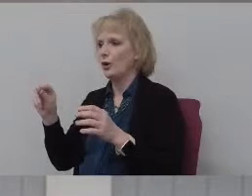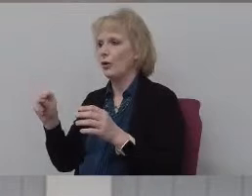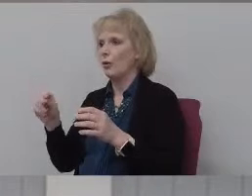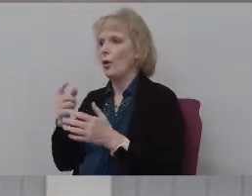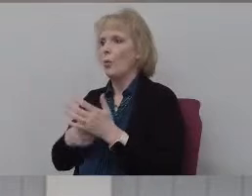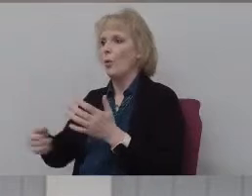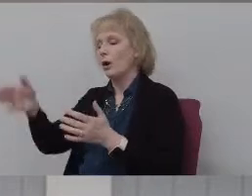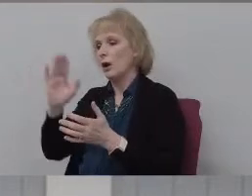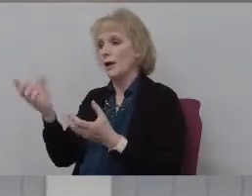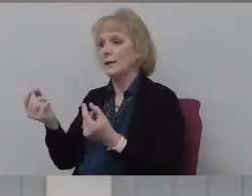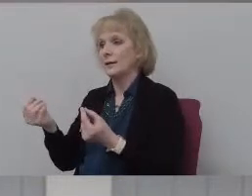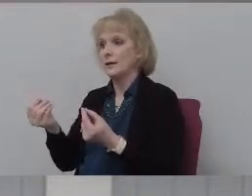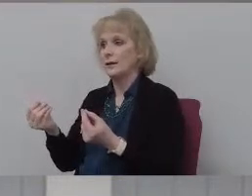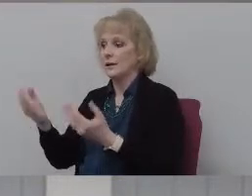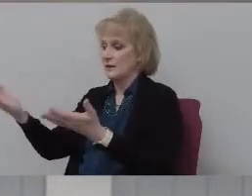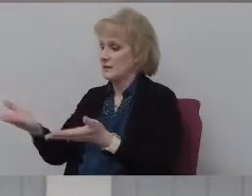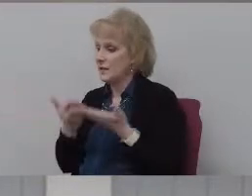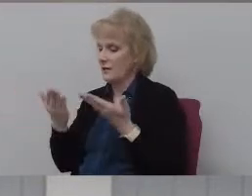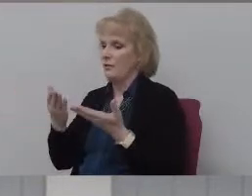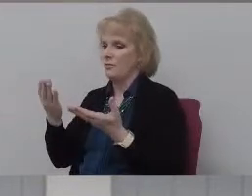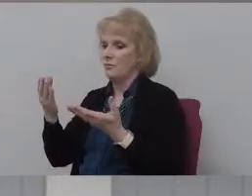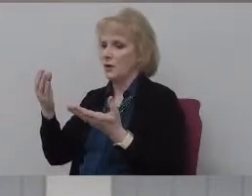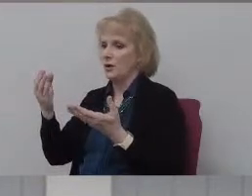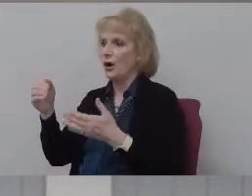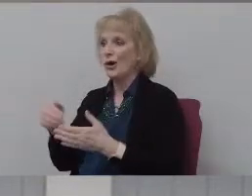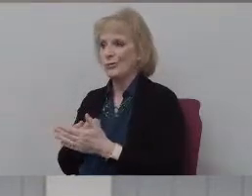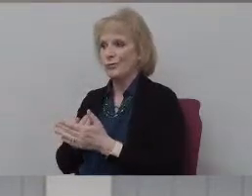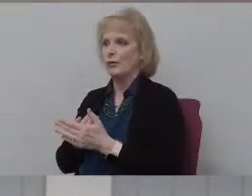Is he gave them new assignments.